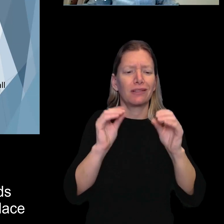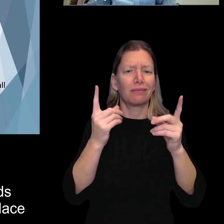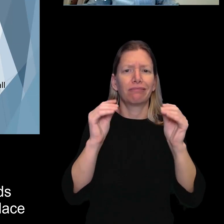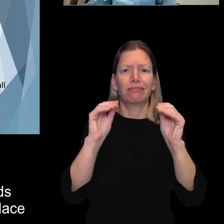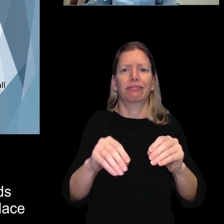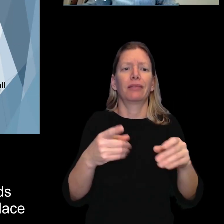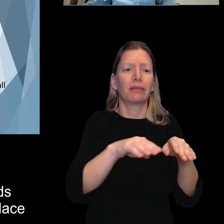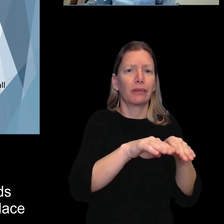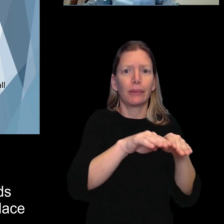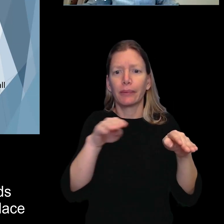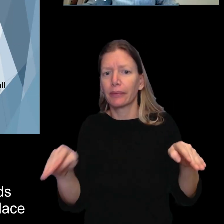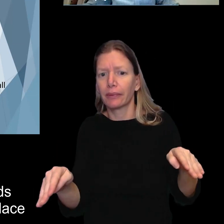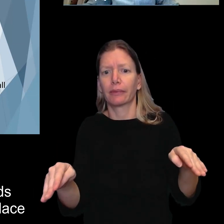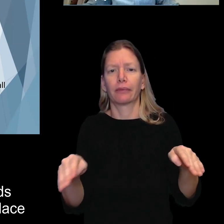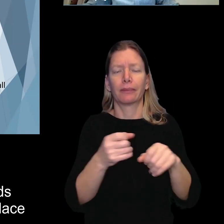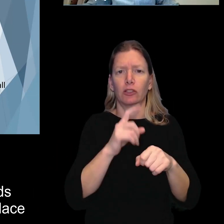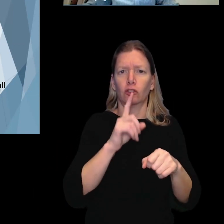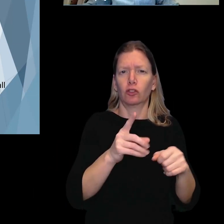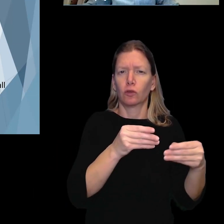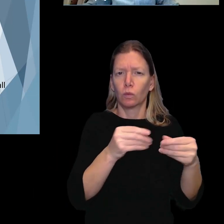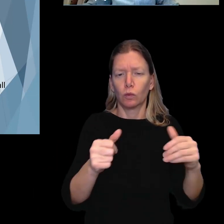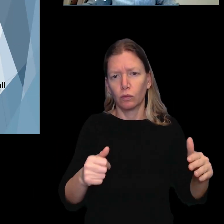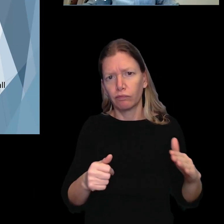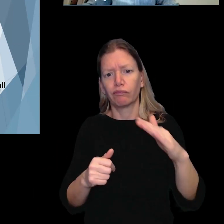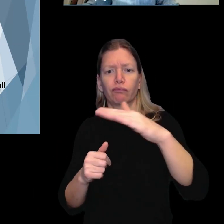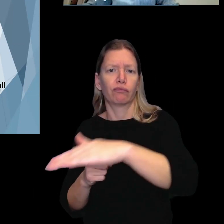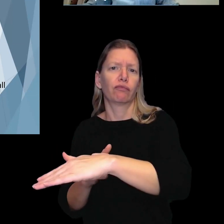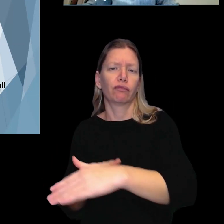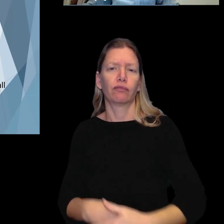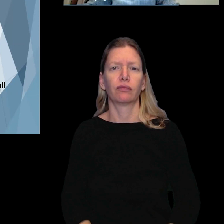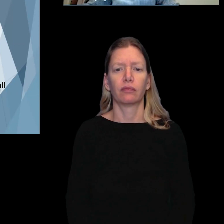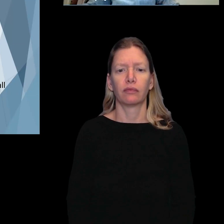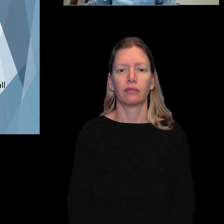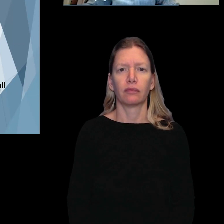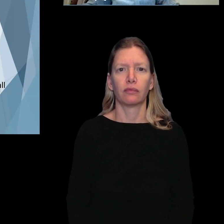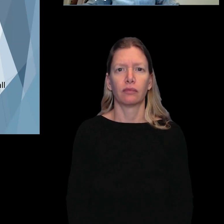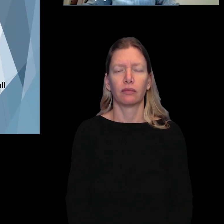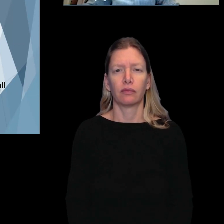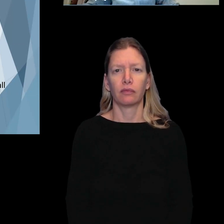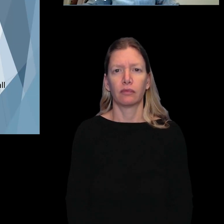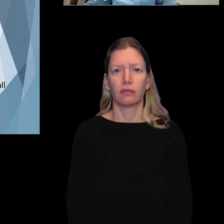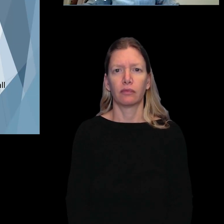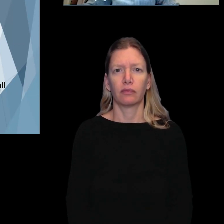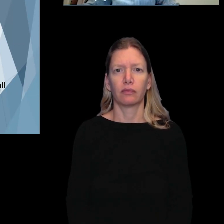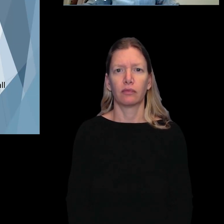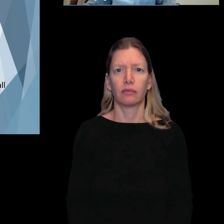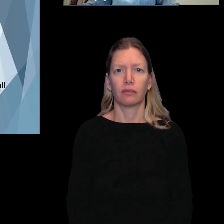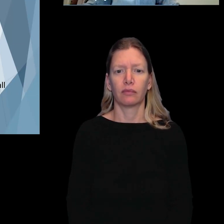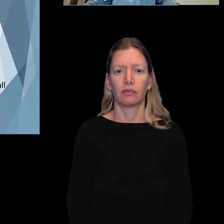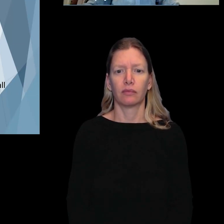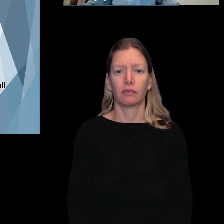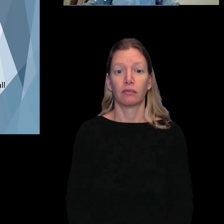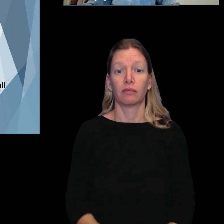there needs to be some sort of temporary measure in place to make sure that that is alleviated.